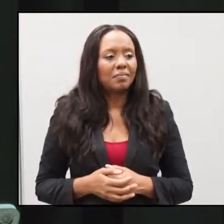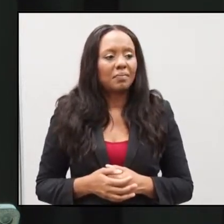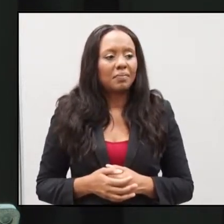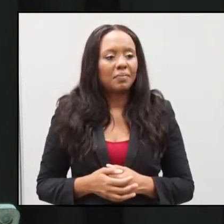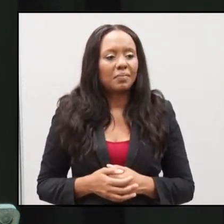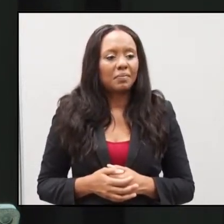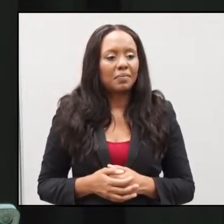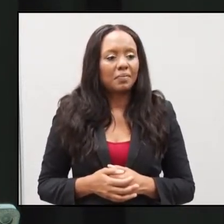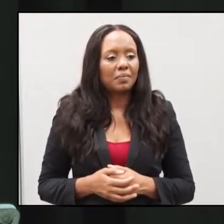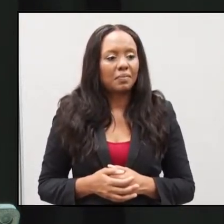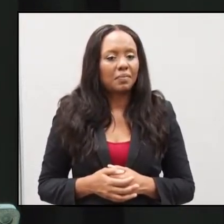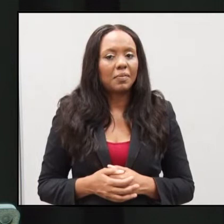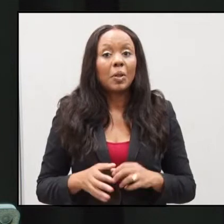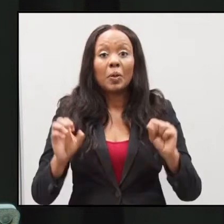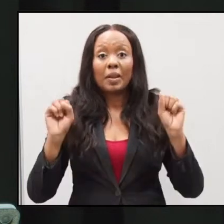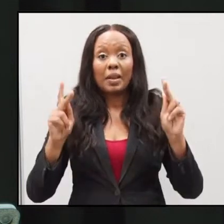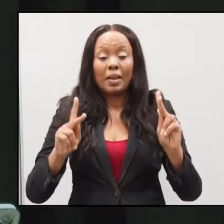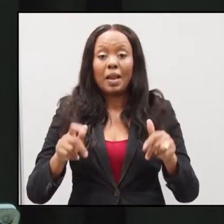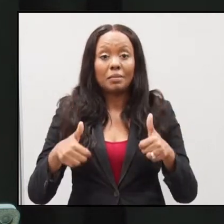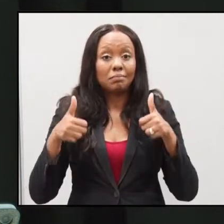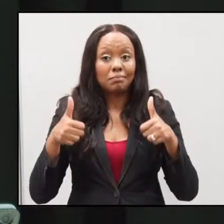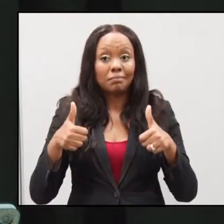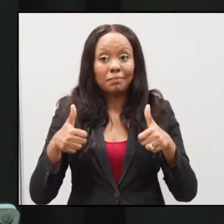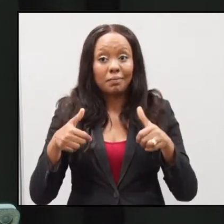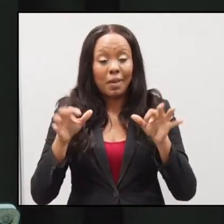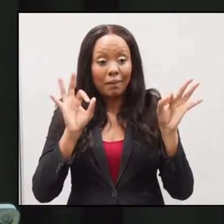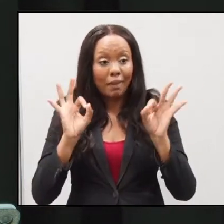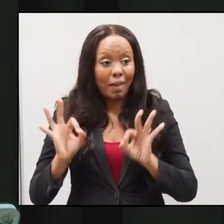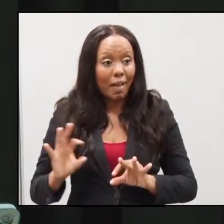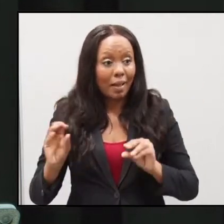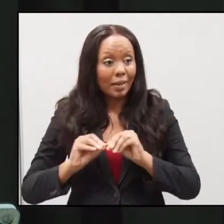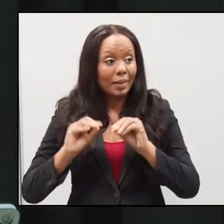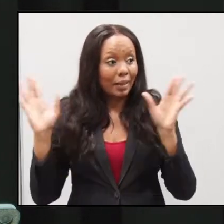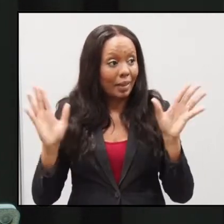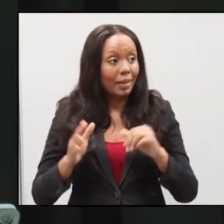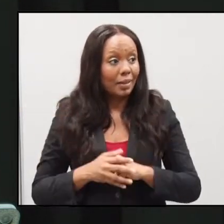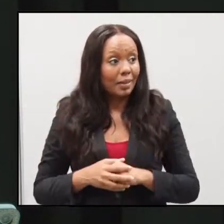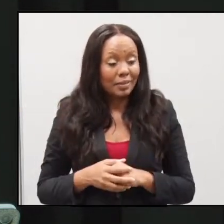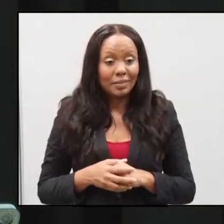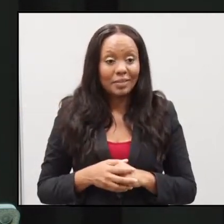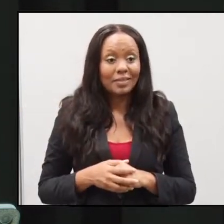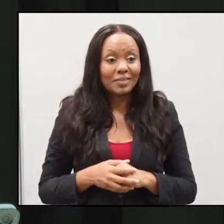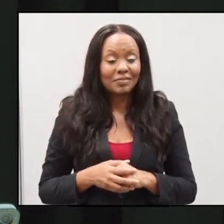Should we assume that everything was very clear and self-explanatory then?